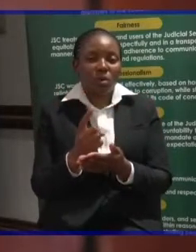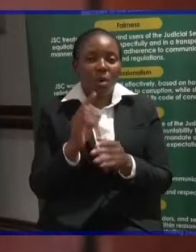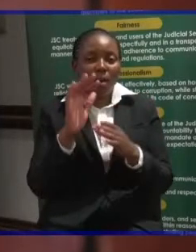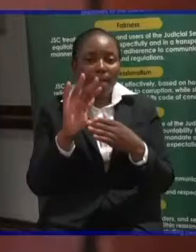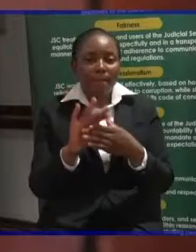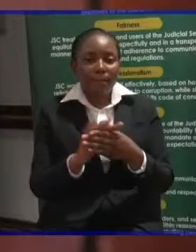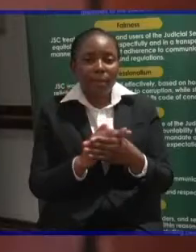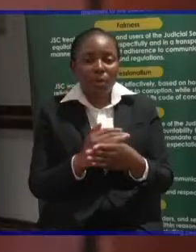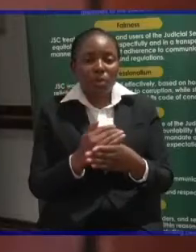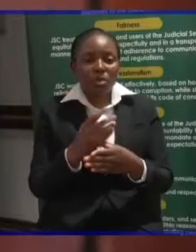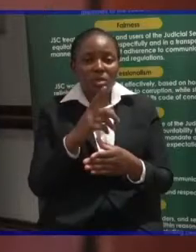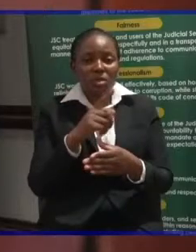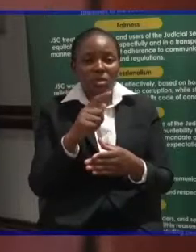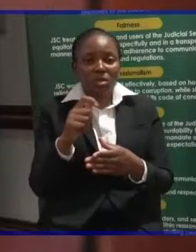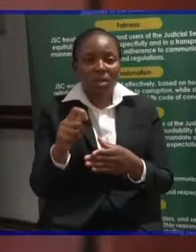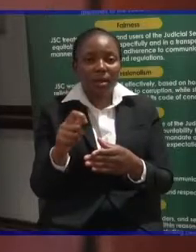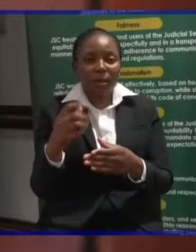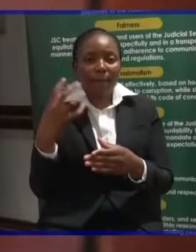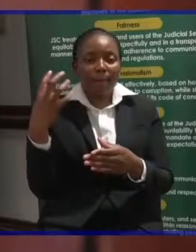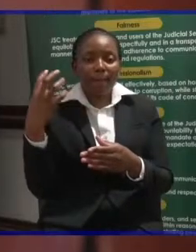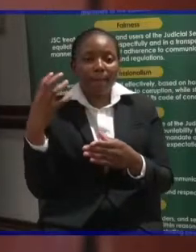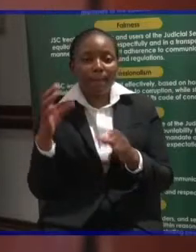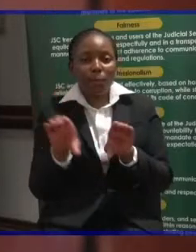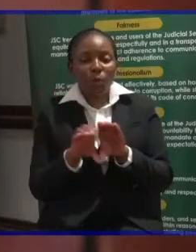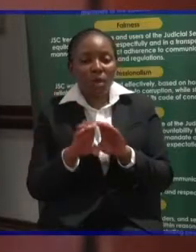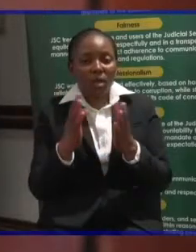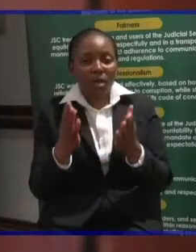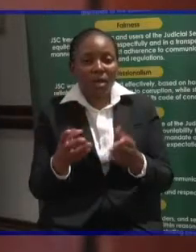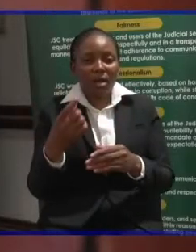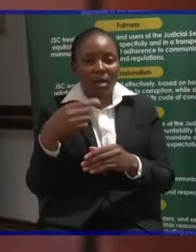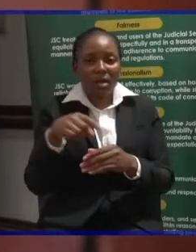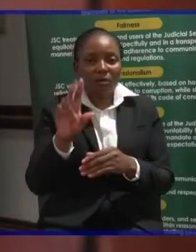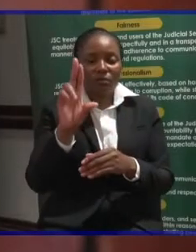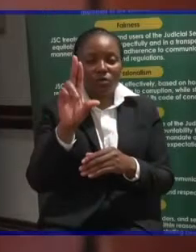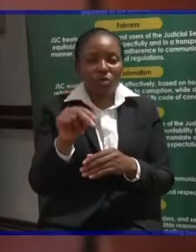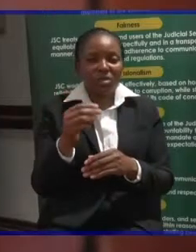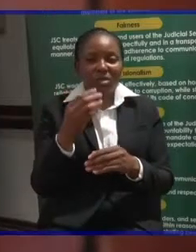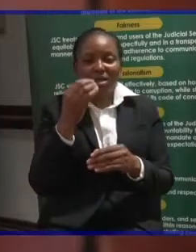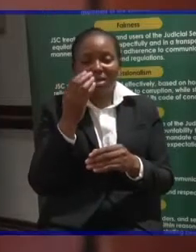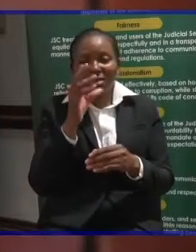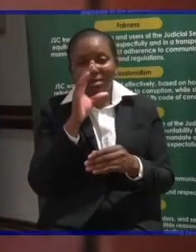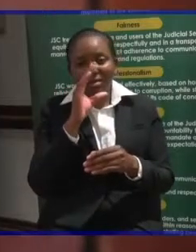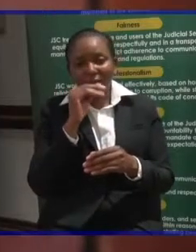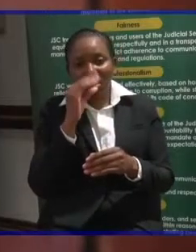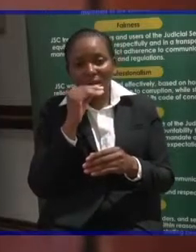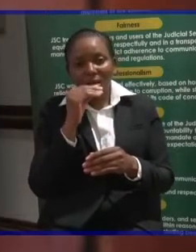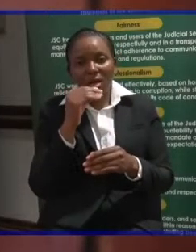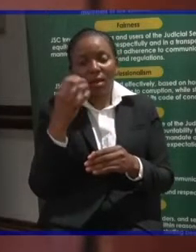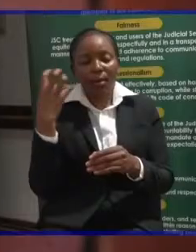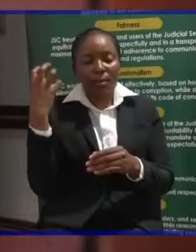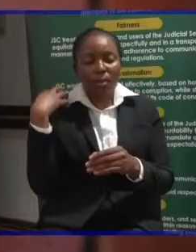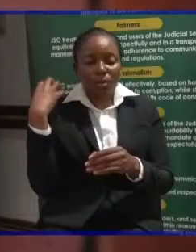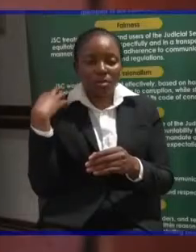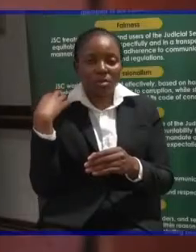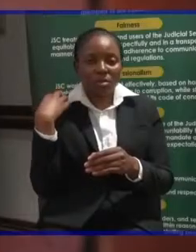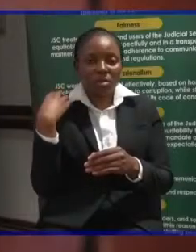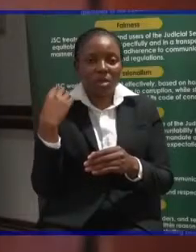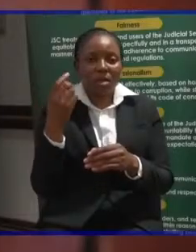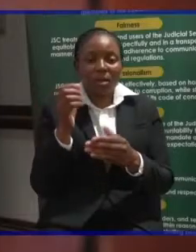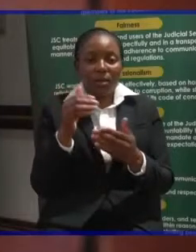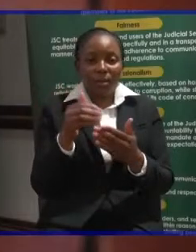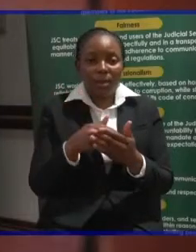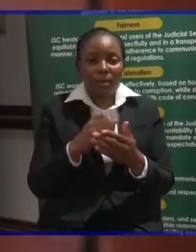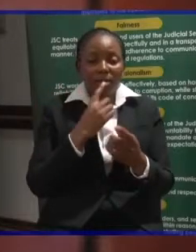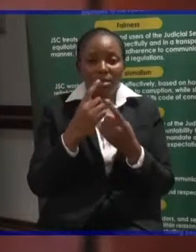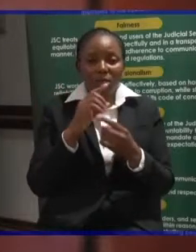because the employee would have left without giving notice to the employer, especially when their employment contract states that he should give a